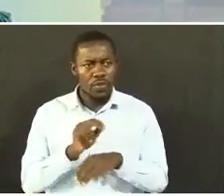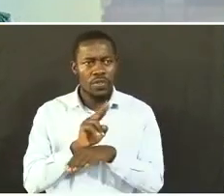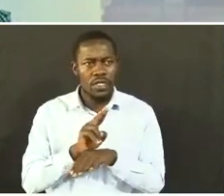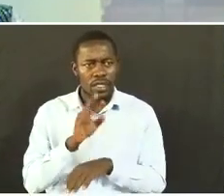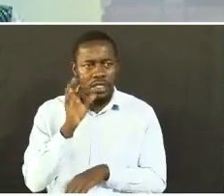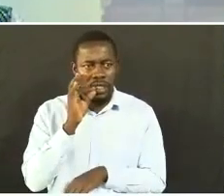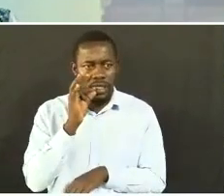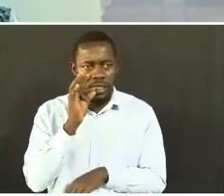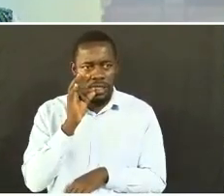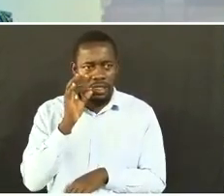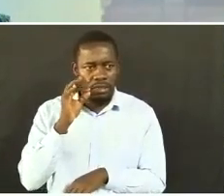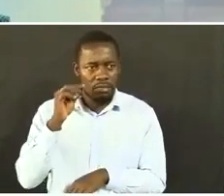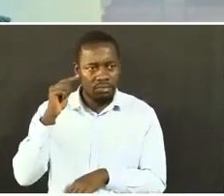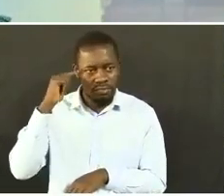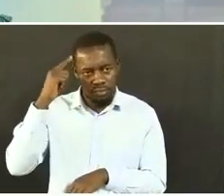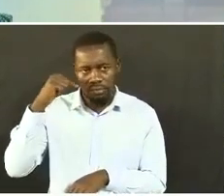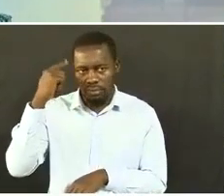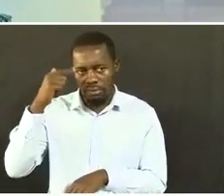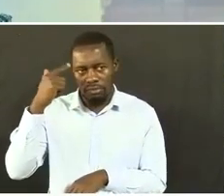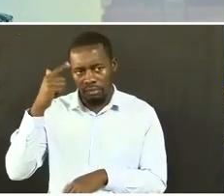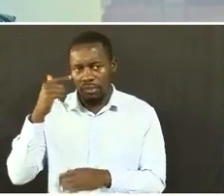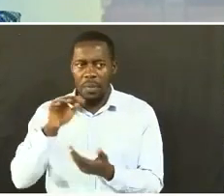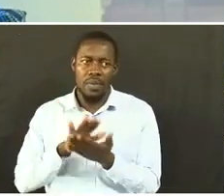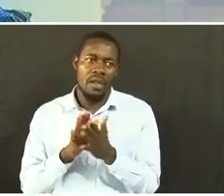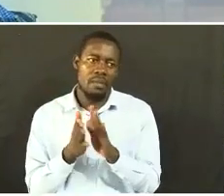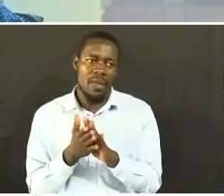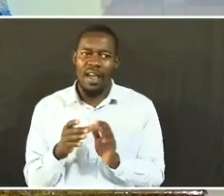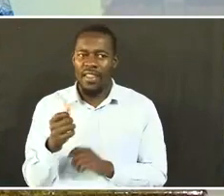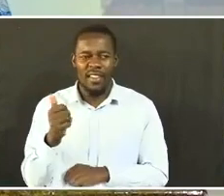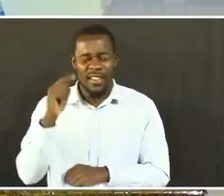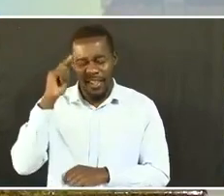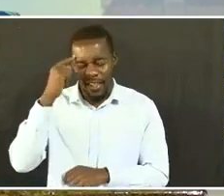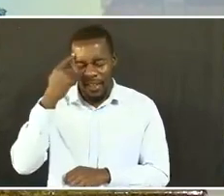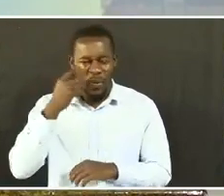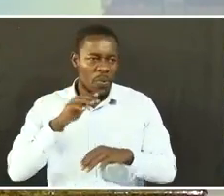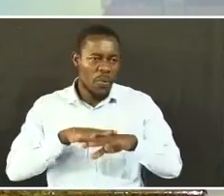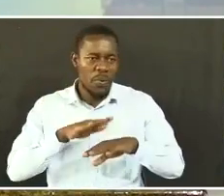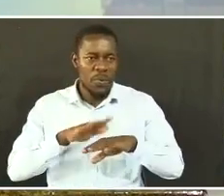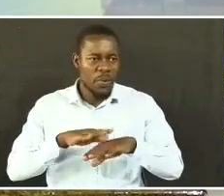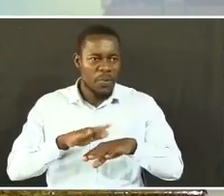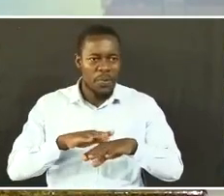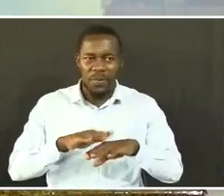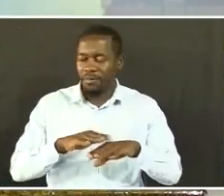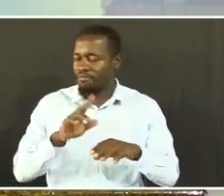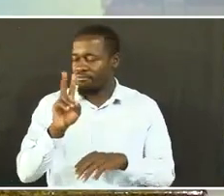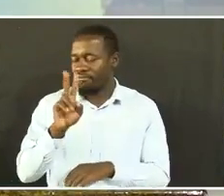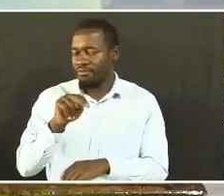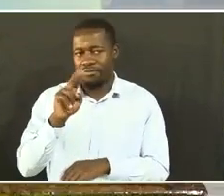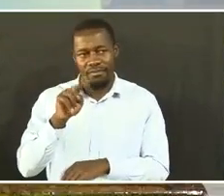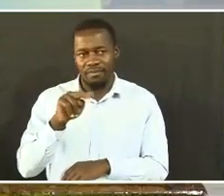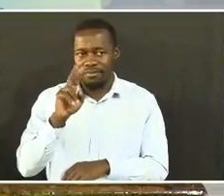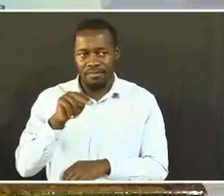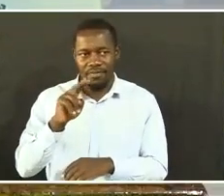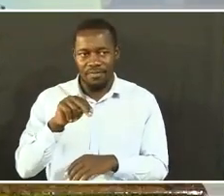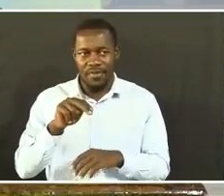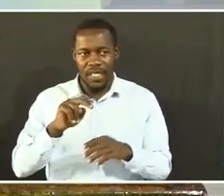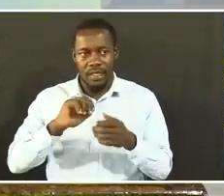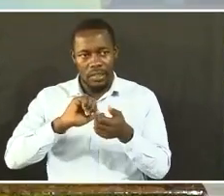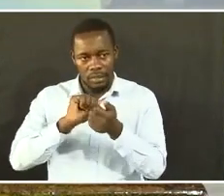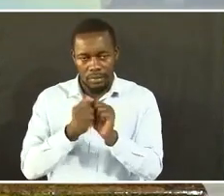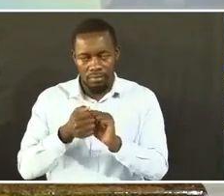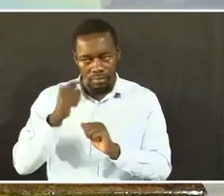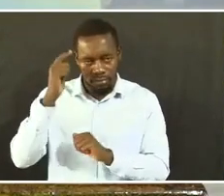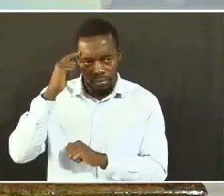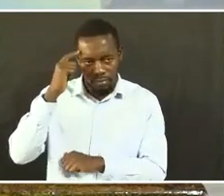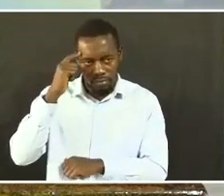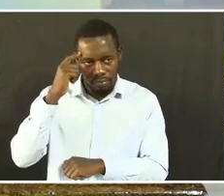big deal, that, you know, smoking weed was just okay. So in conclusion, what we are saying is that addiction is there, and it